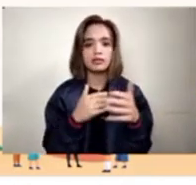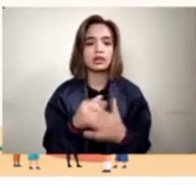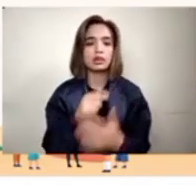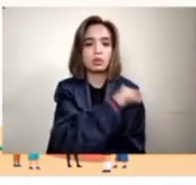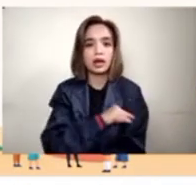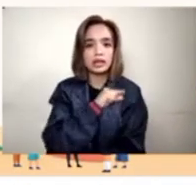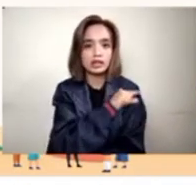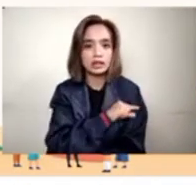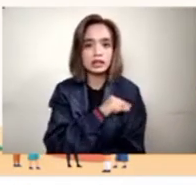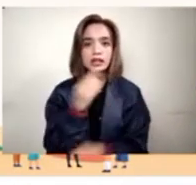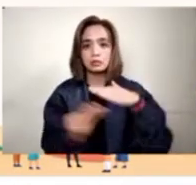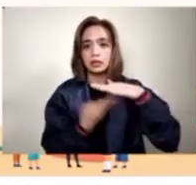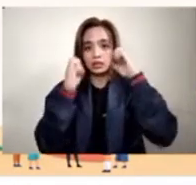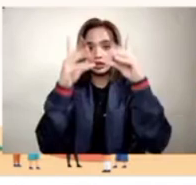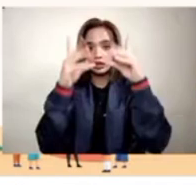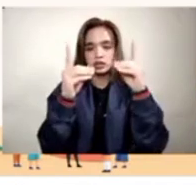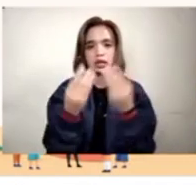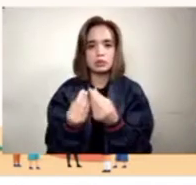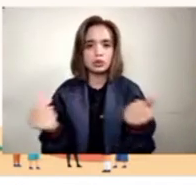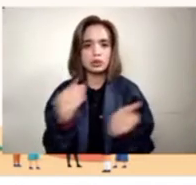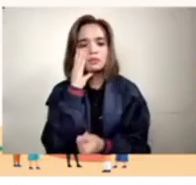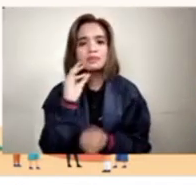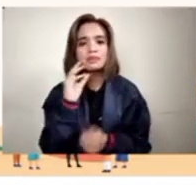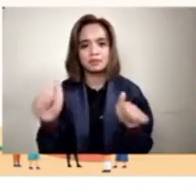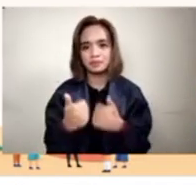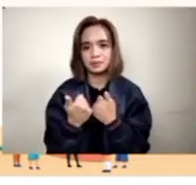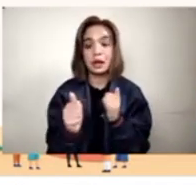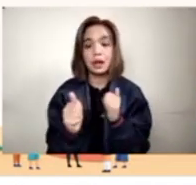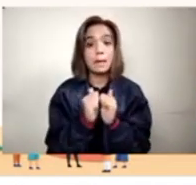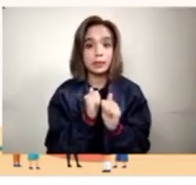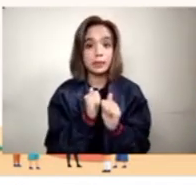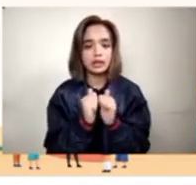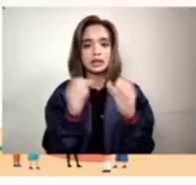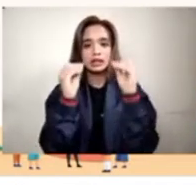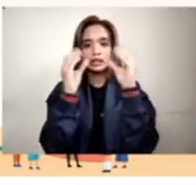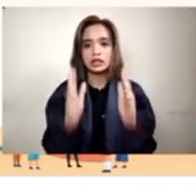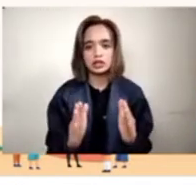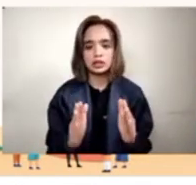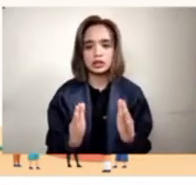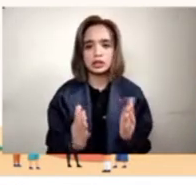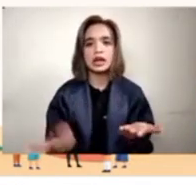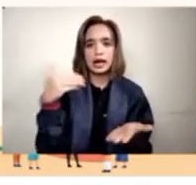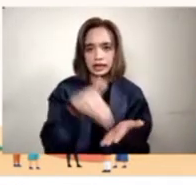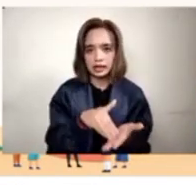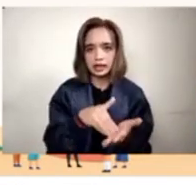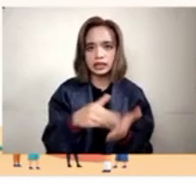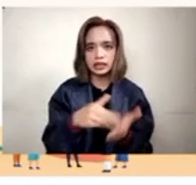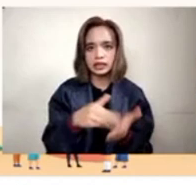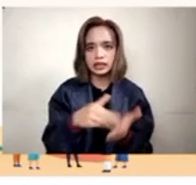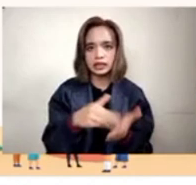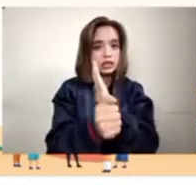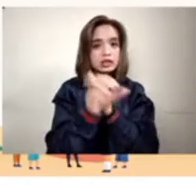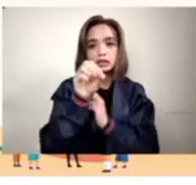to address the challenging of quality basic education. It covers teachers' upskilling